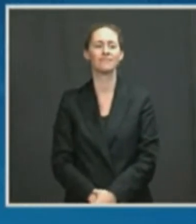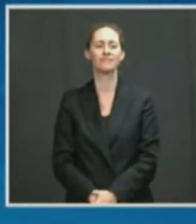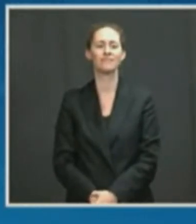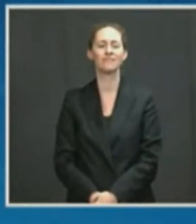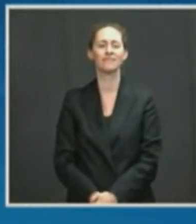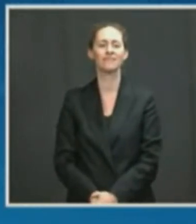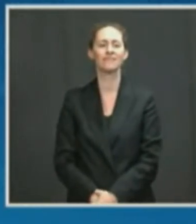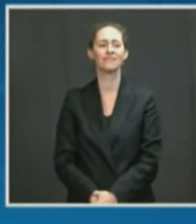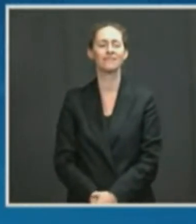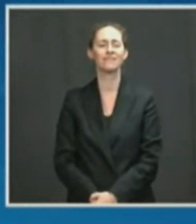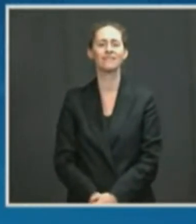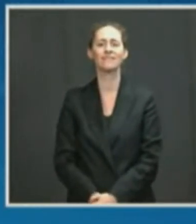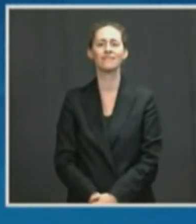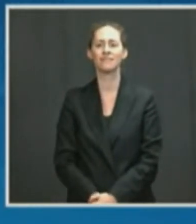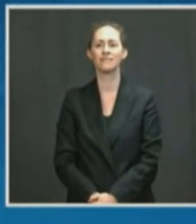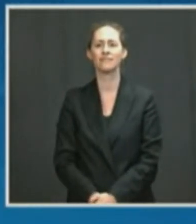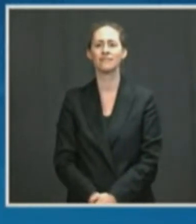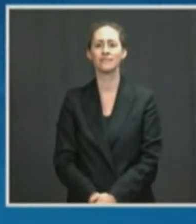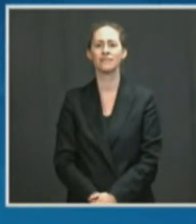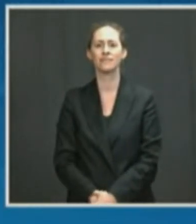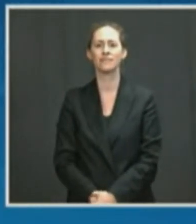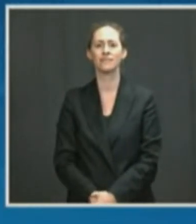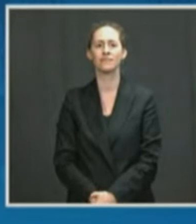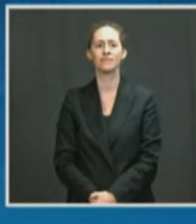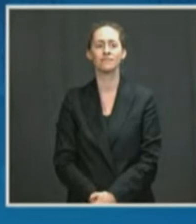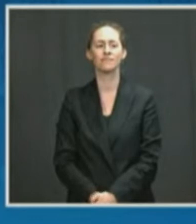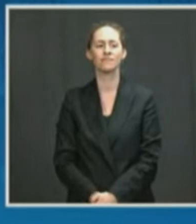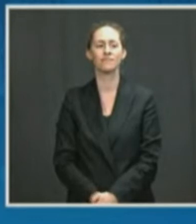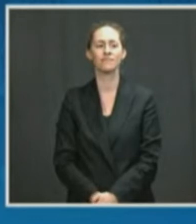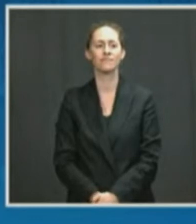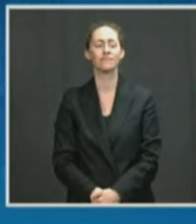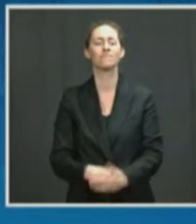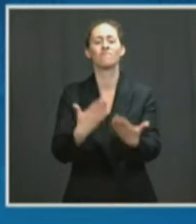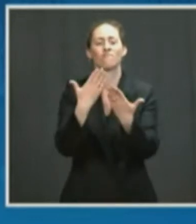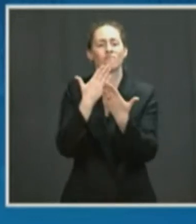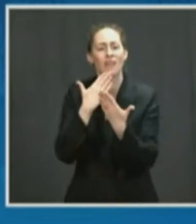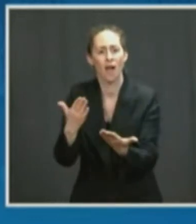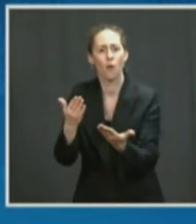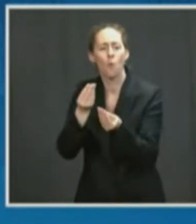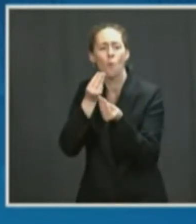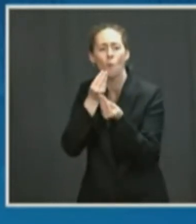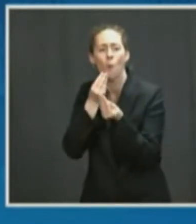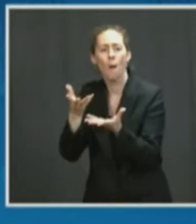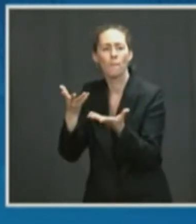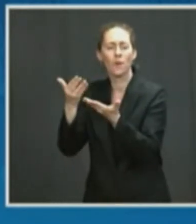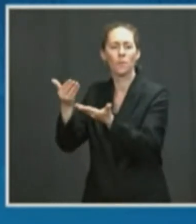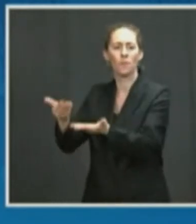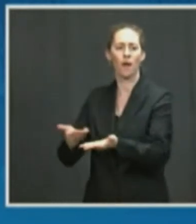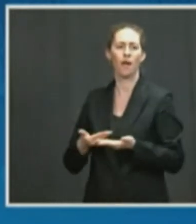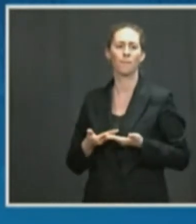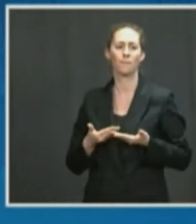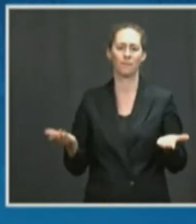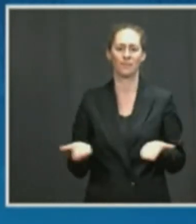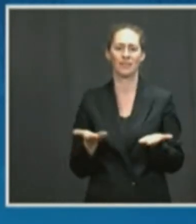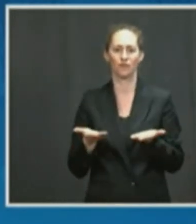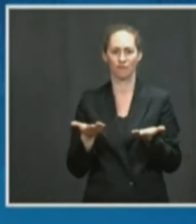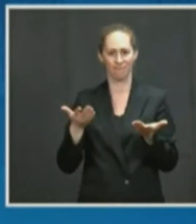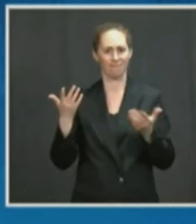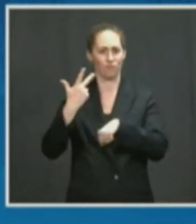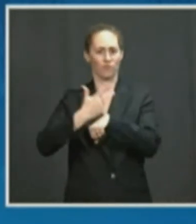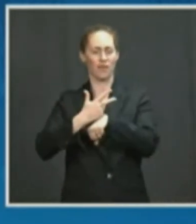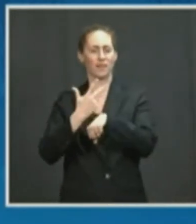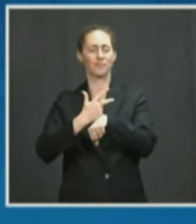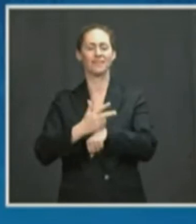President. And thank you for warmly welcoming me and our delegation to Guatemala. We had